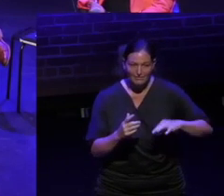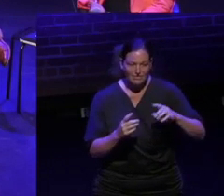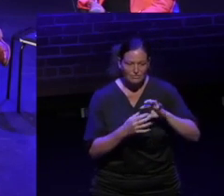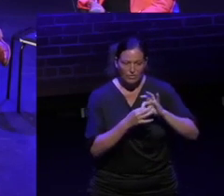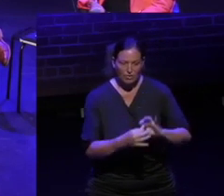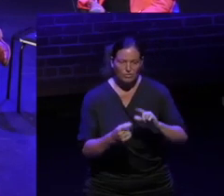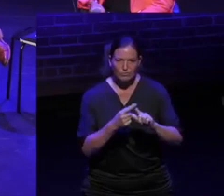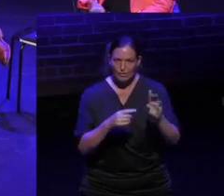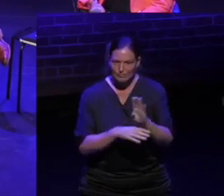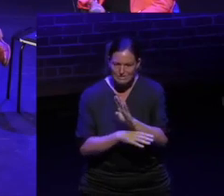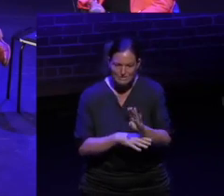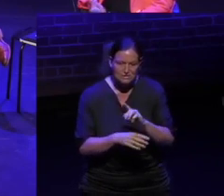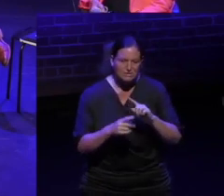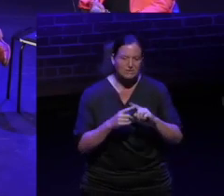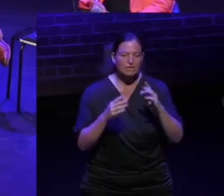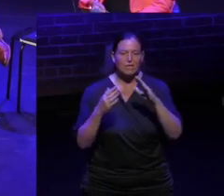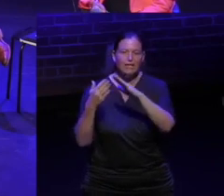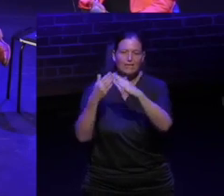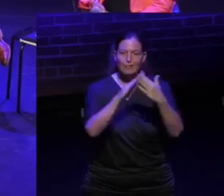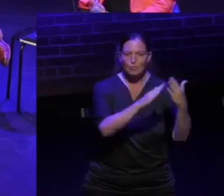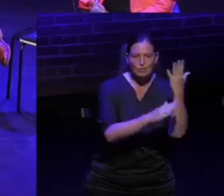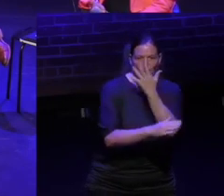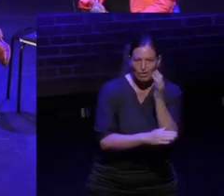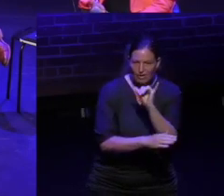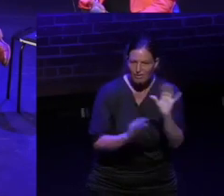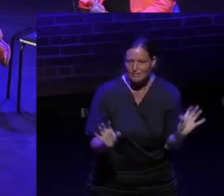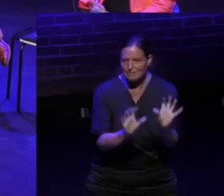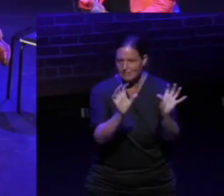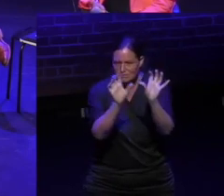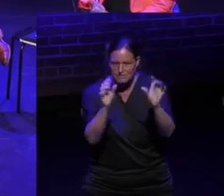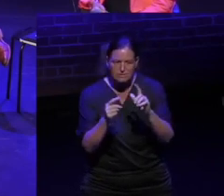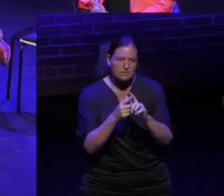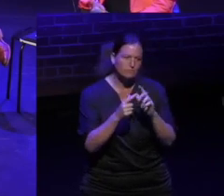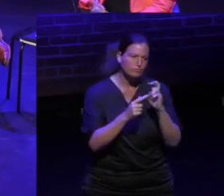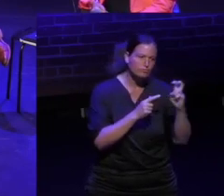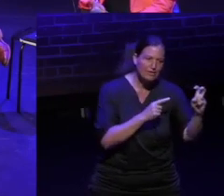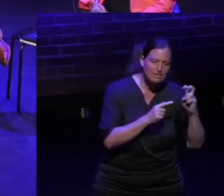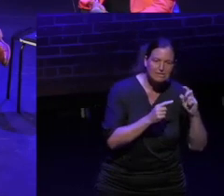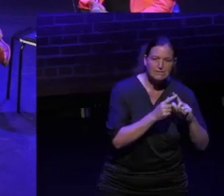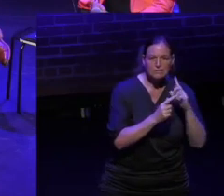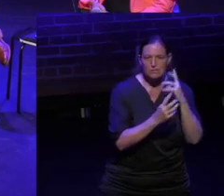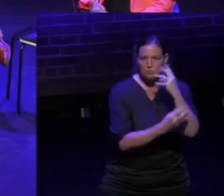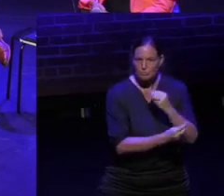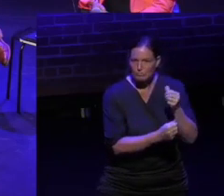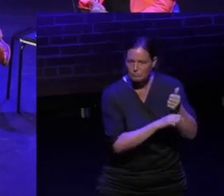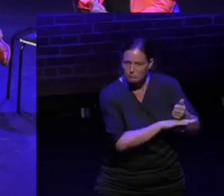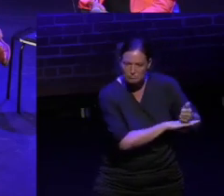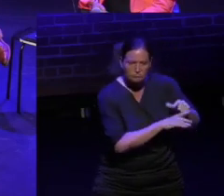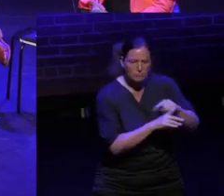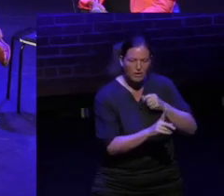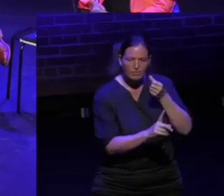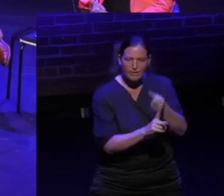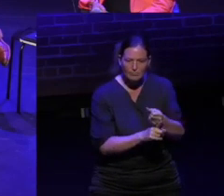associated businesses, for neighborhoods, for areas of cities, for transit, for things like that, as well as the impact